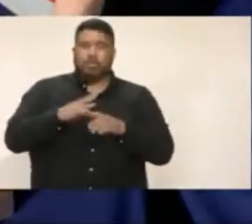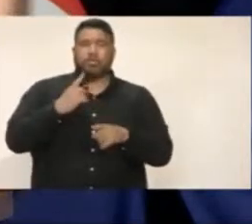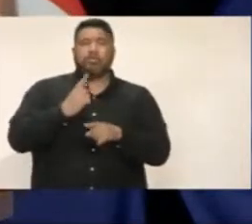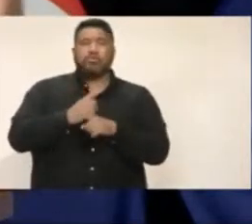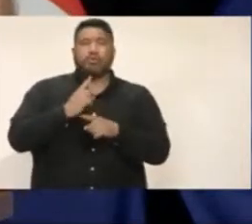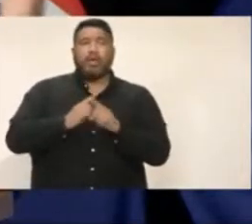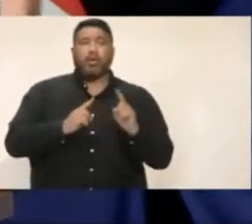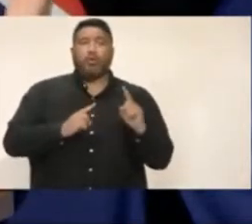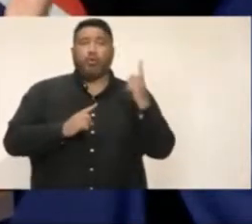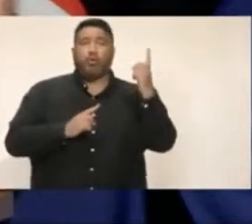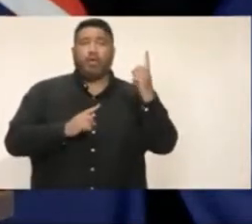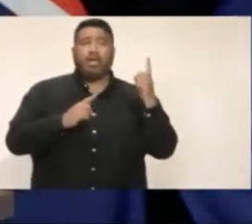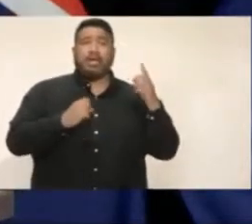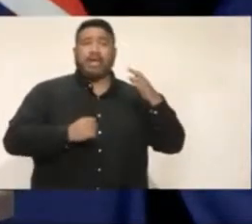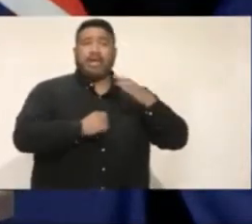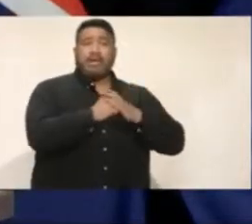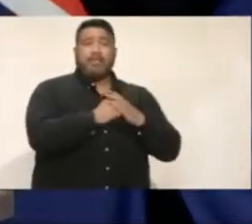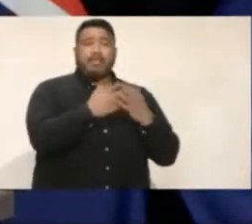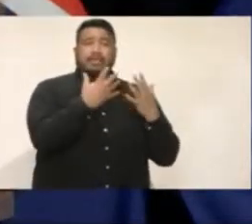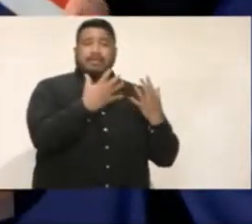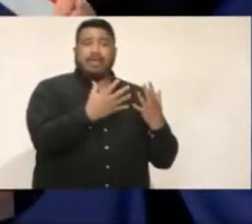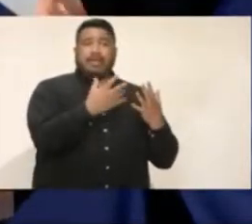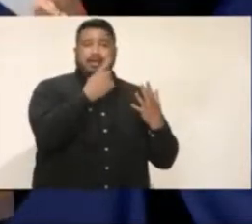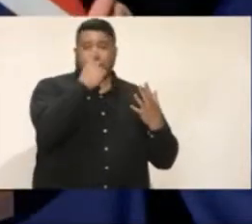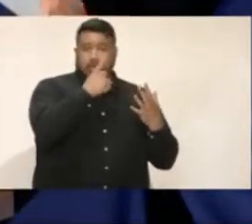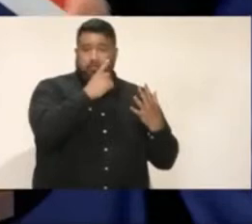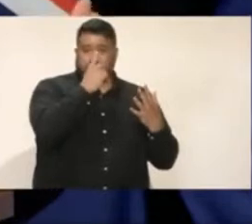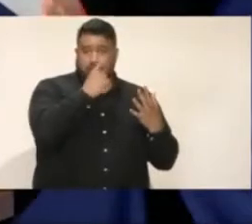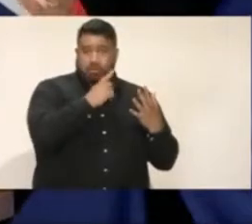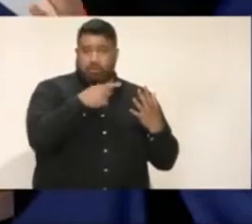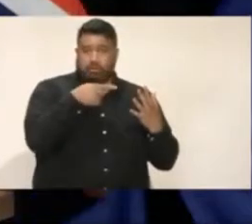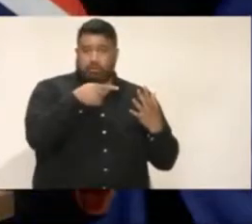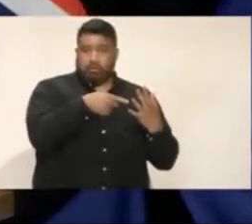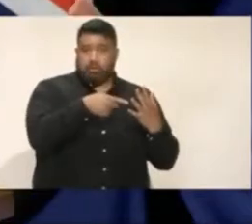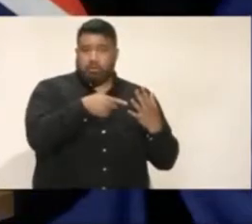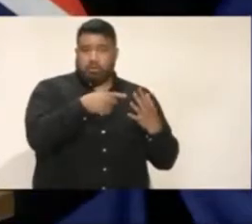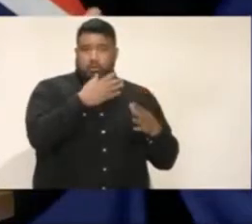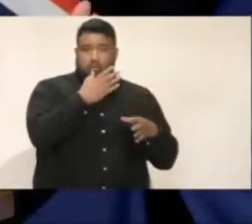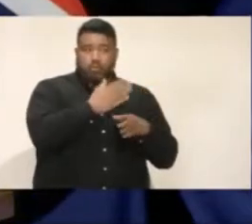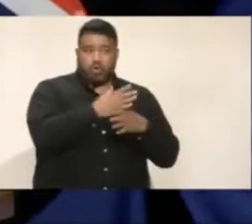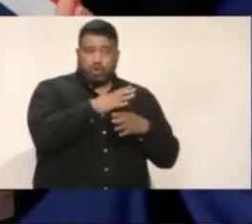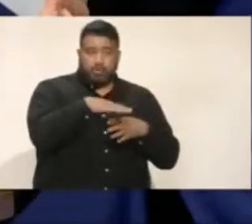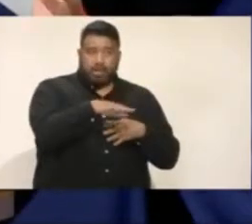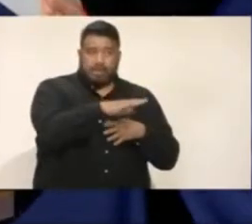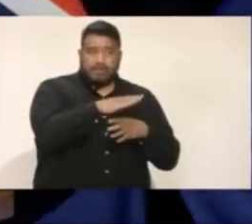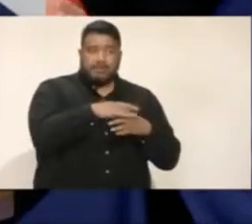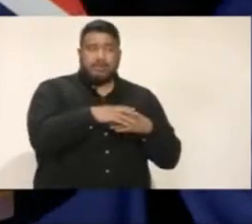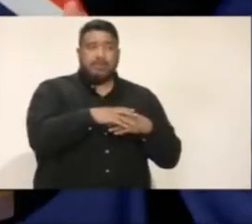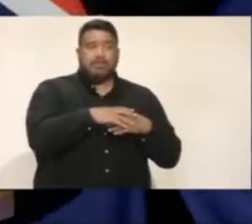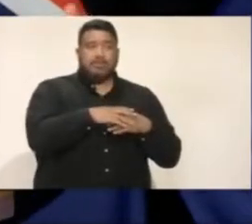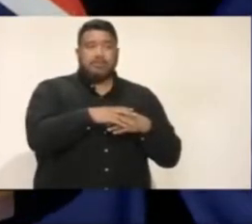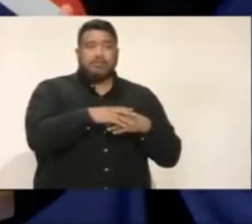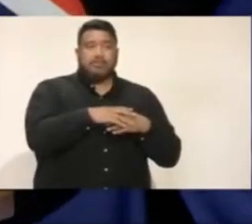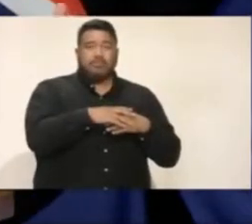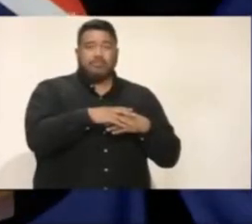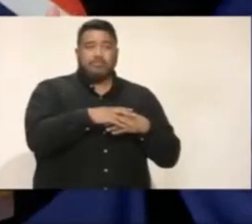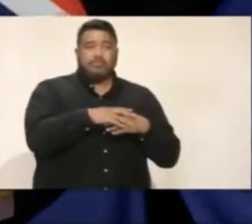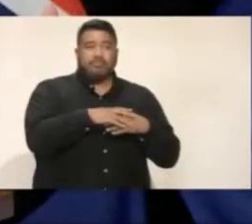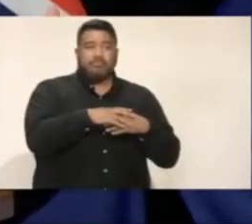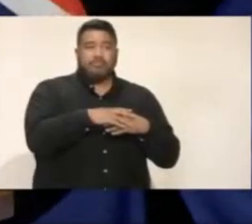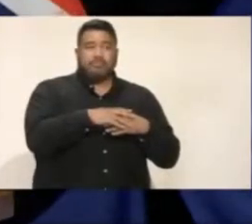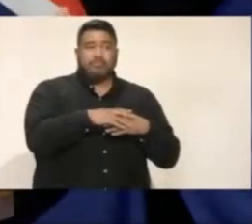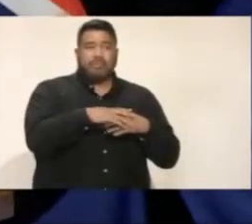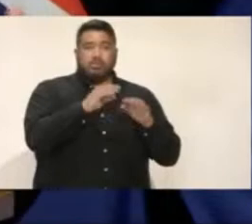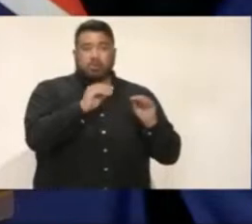in Auckland that we're limiting to 10 in Auckland, that isn't workplaces or education facilities. What we know about those gatherings when